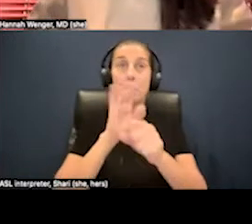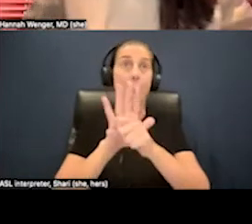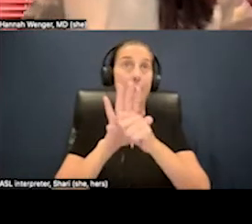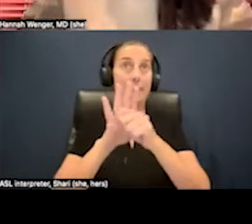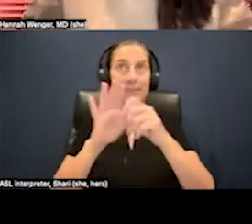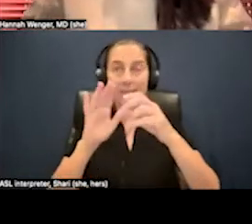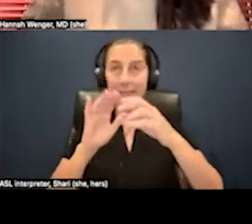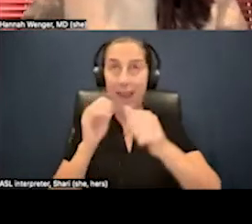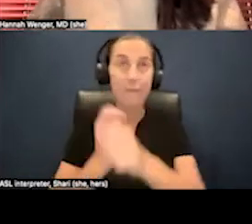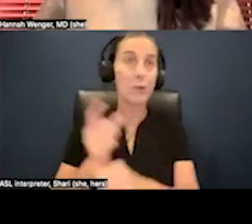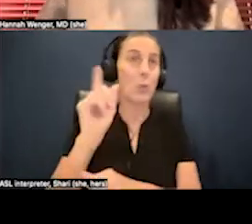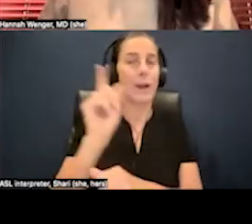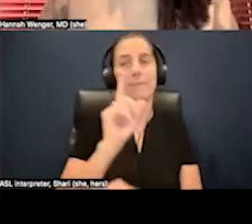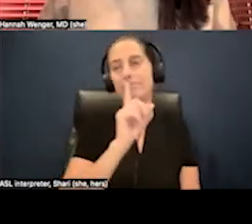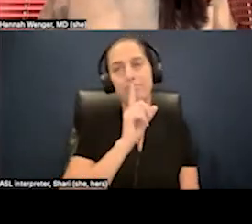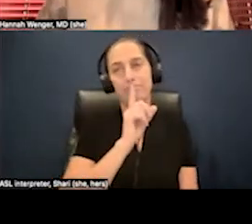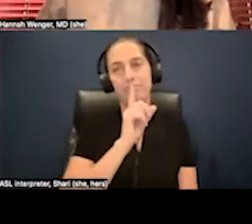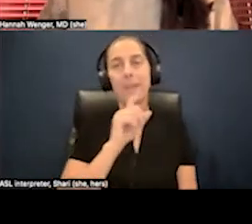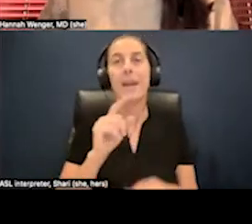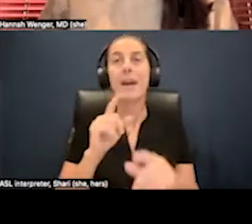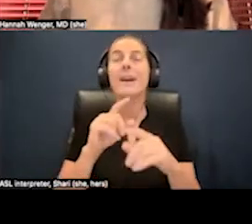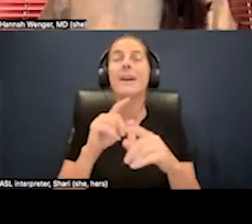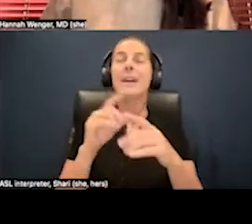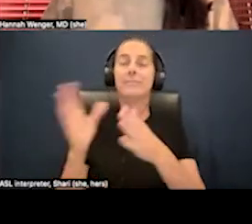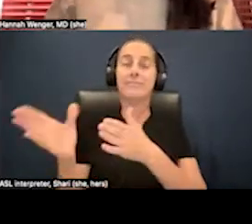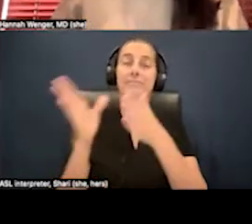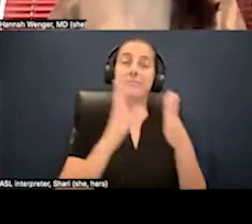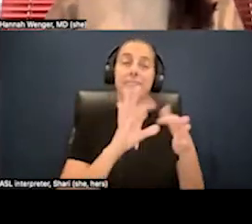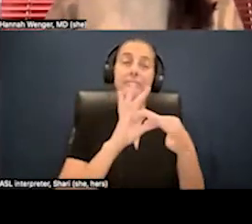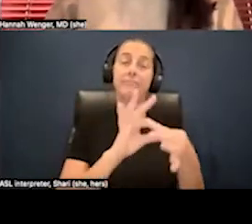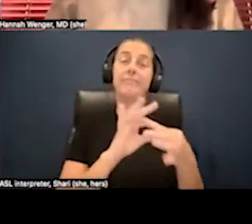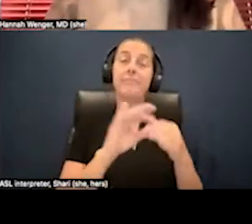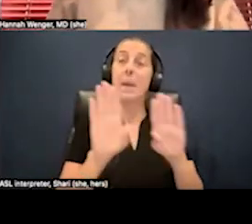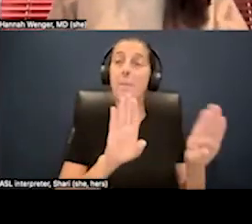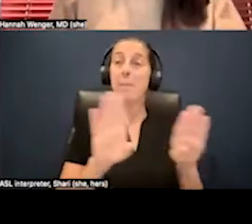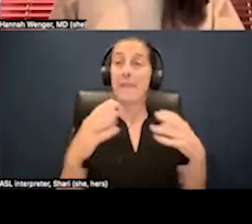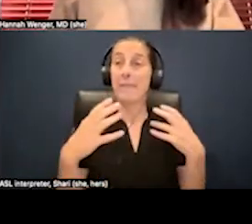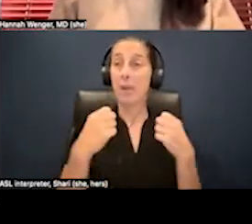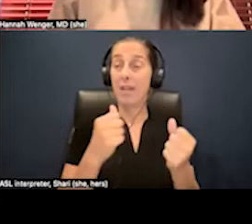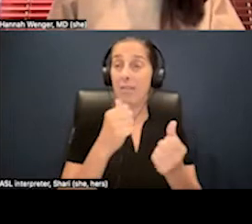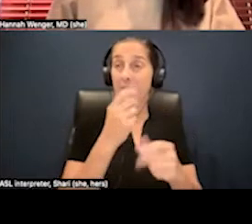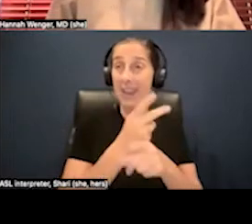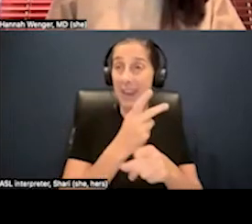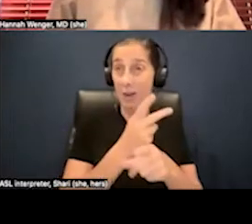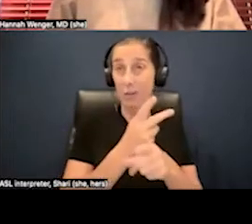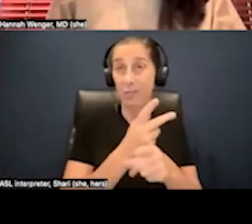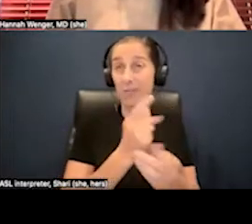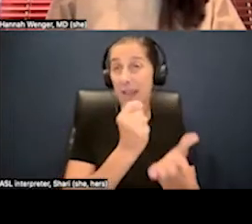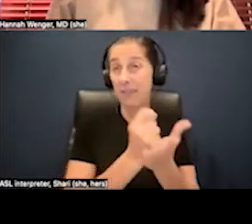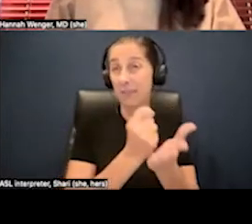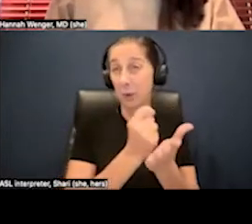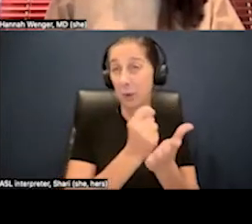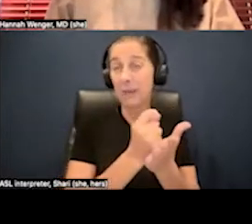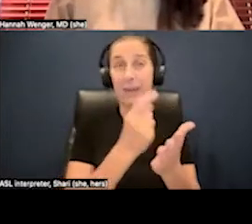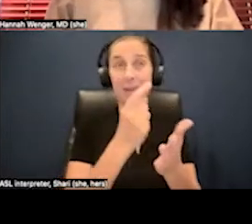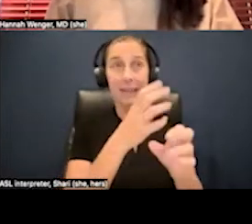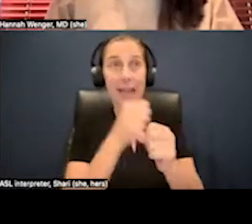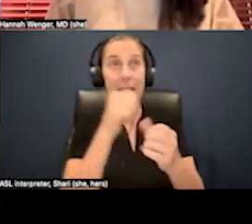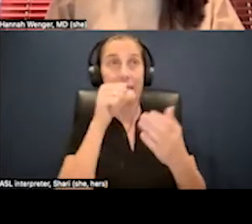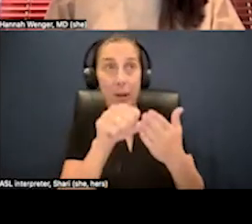And yeah, for behavioral health care or surgeries, the wait times do tend to get longer.